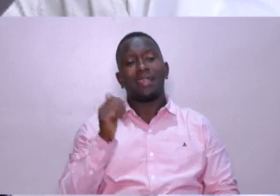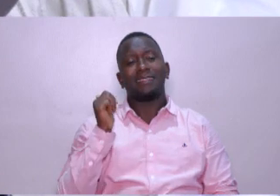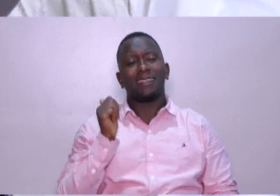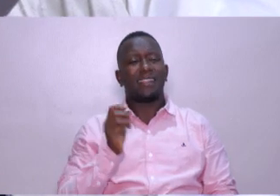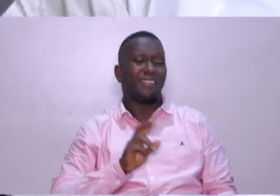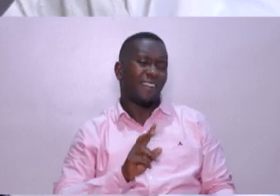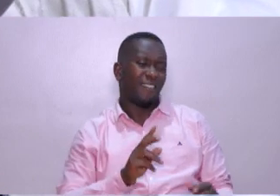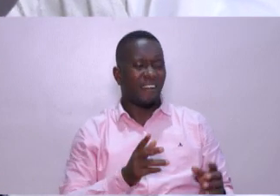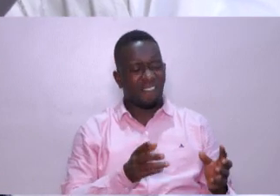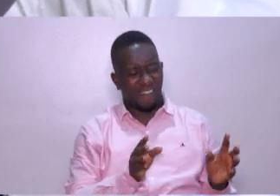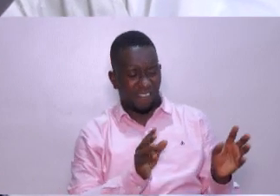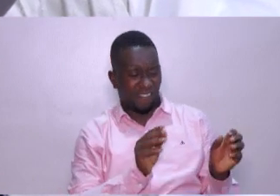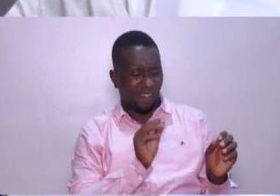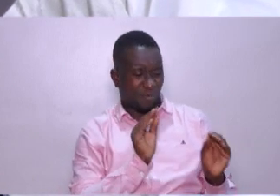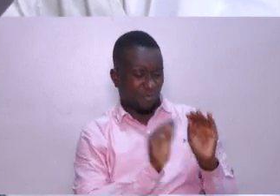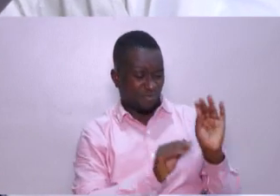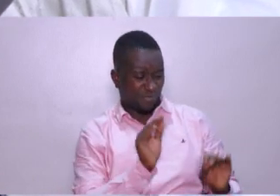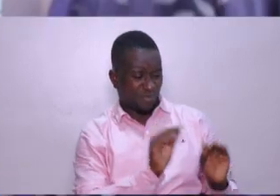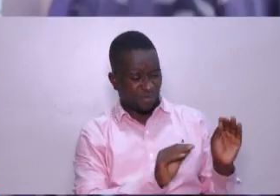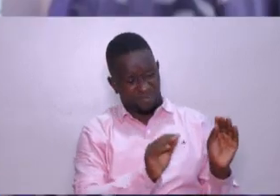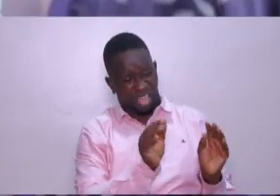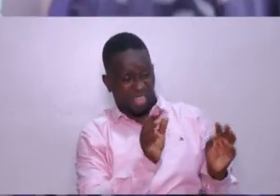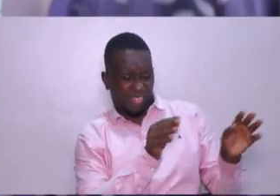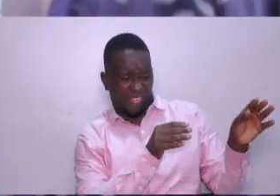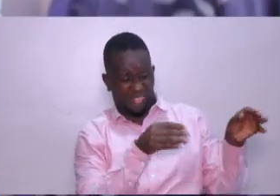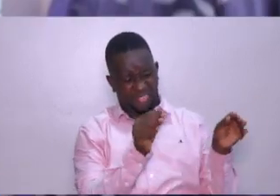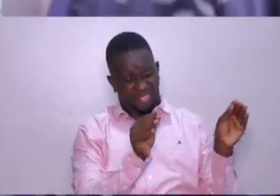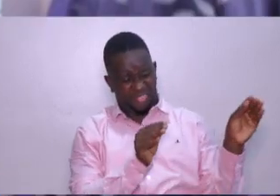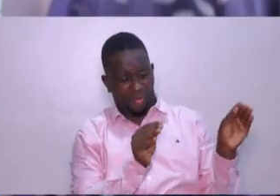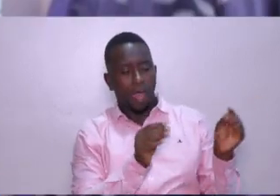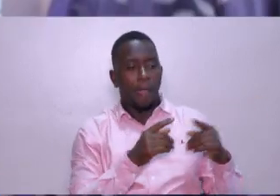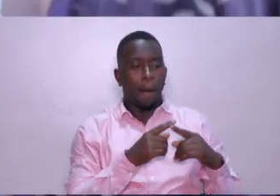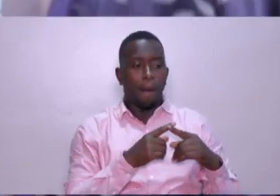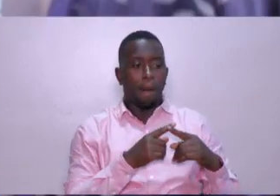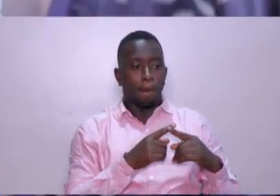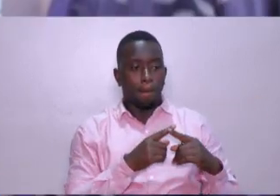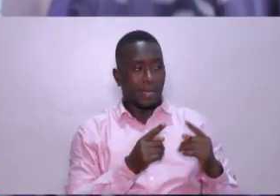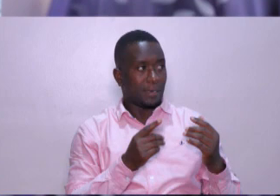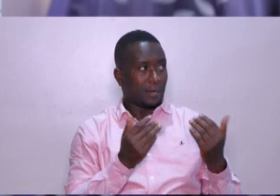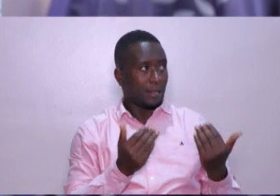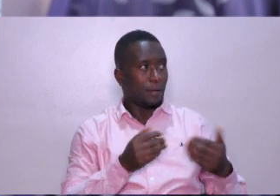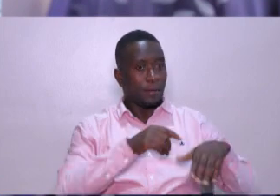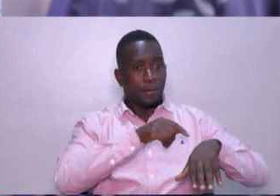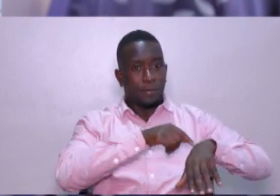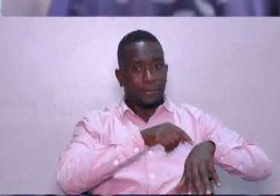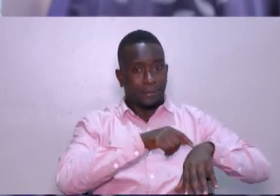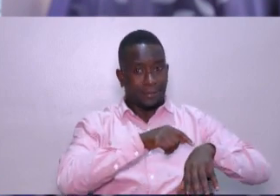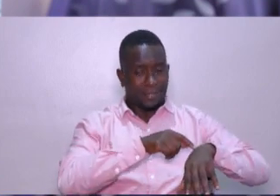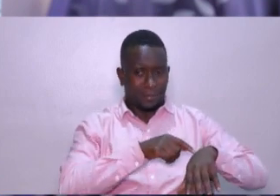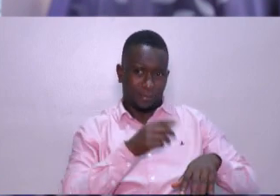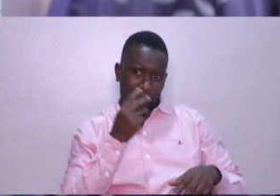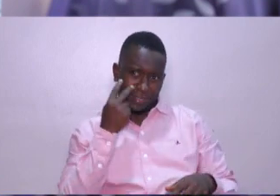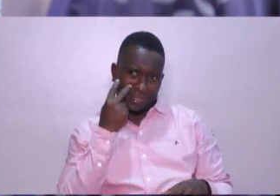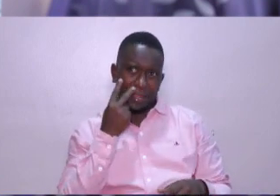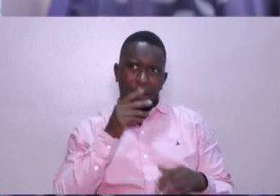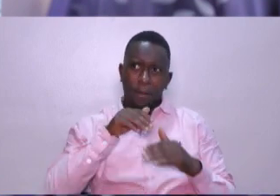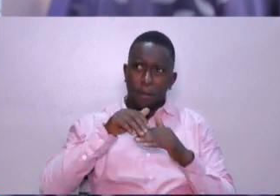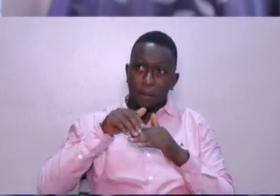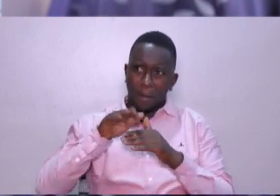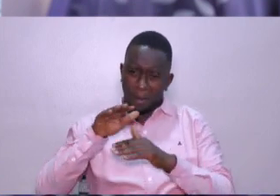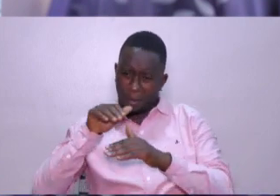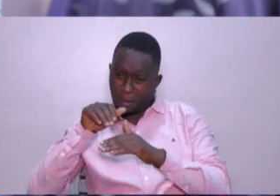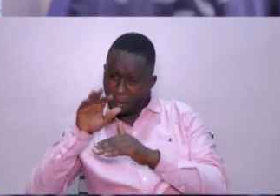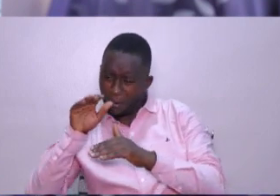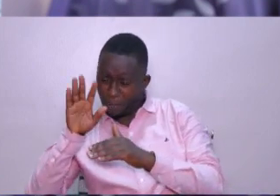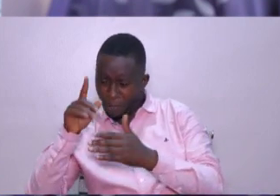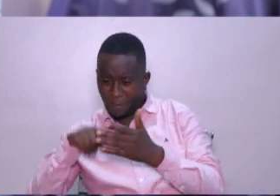sketchy, though at that time we thought we put the best. But due to more and more studies and